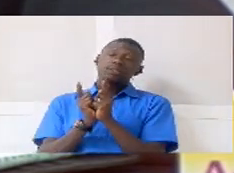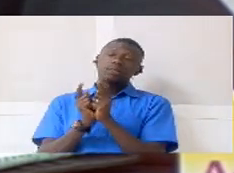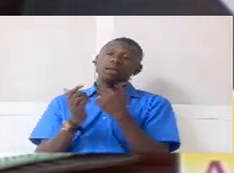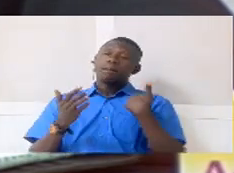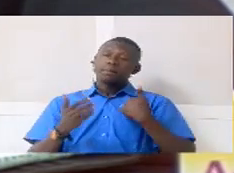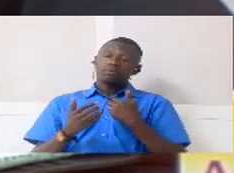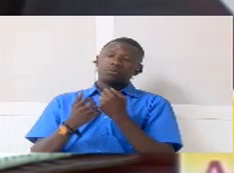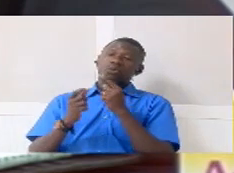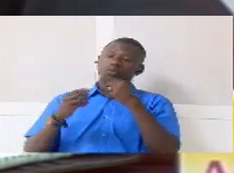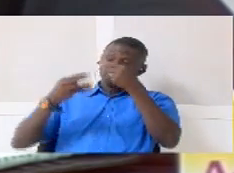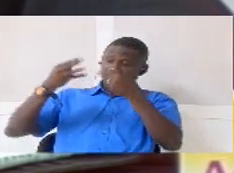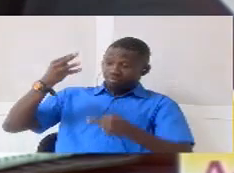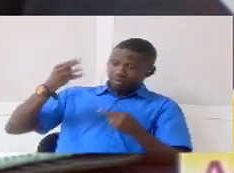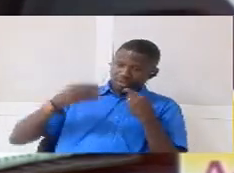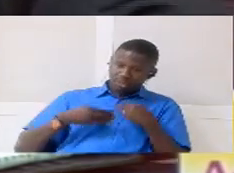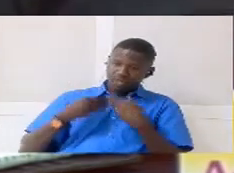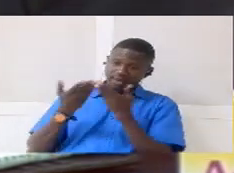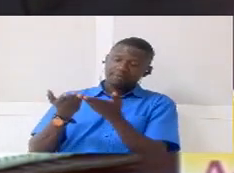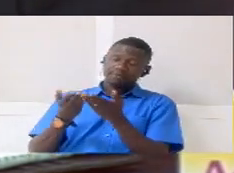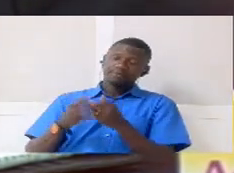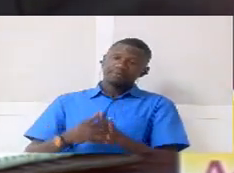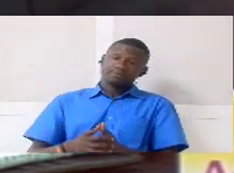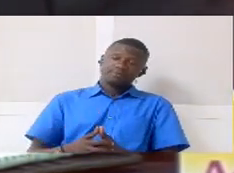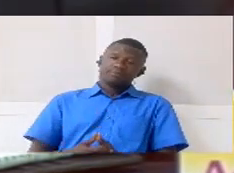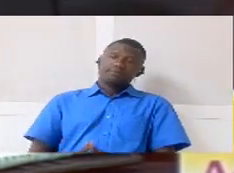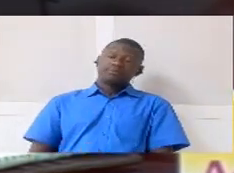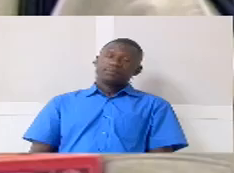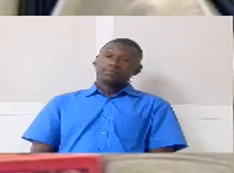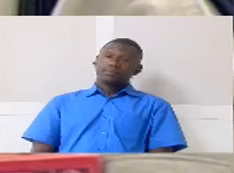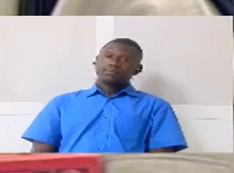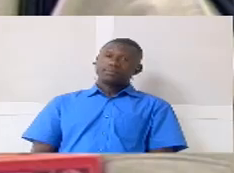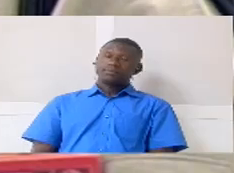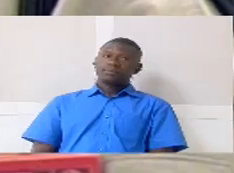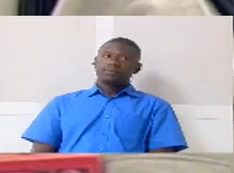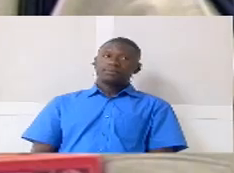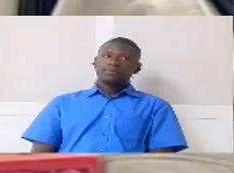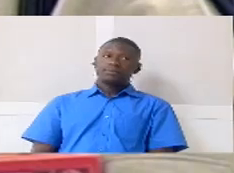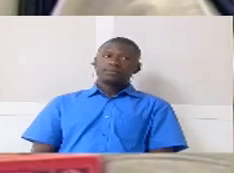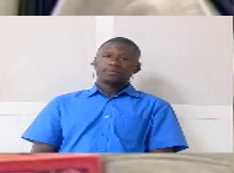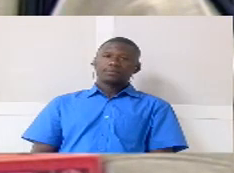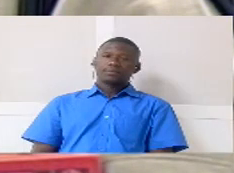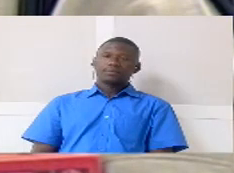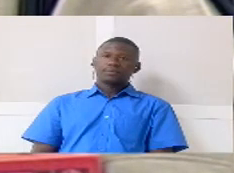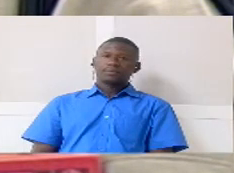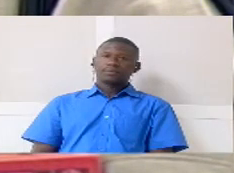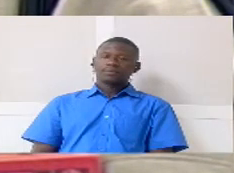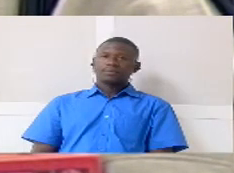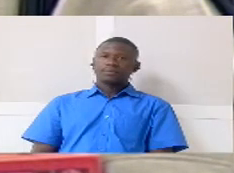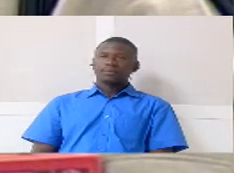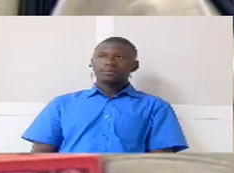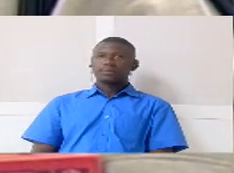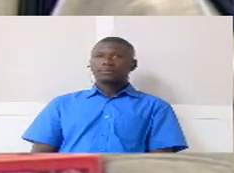men na men ye baliala fo kulum nyinti me yalonka asileta sando le kata hanfo president la kolu to bang